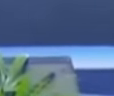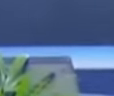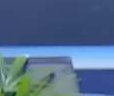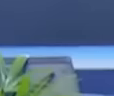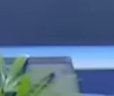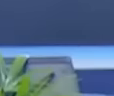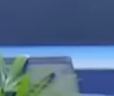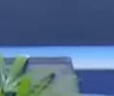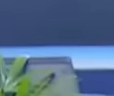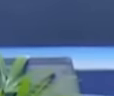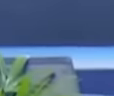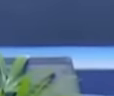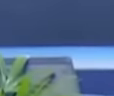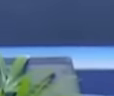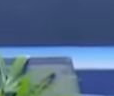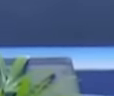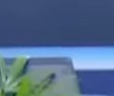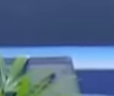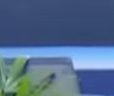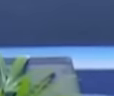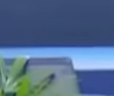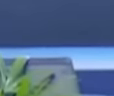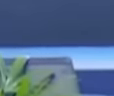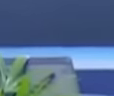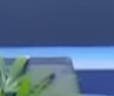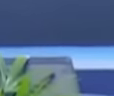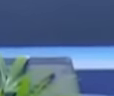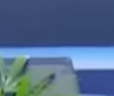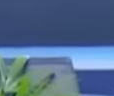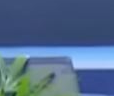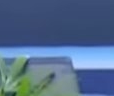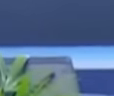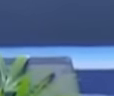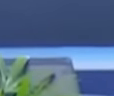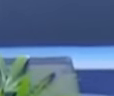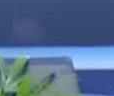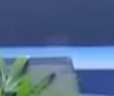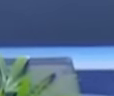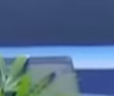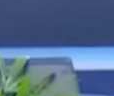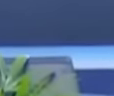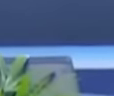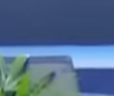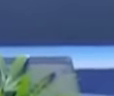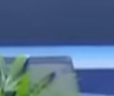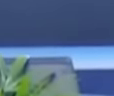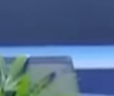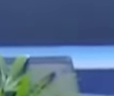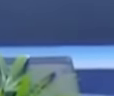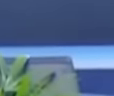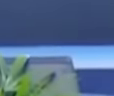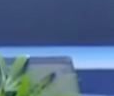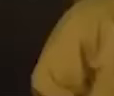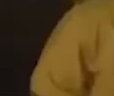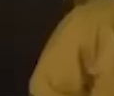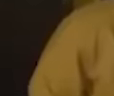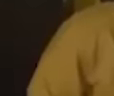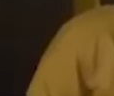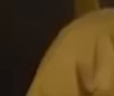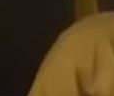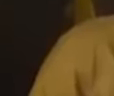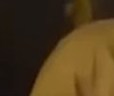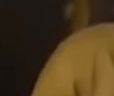Power to rewrite the stories of families. There are people right now on sick beds. Marisco siala kashko